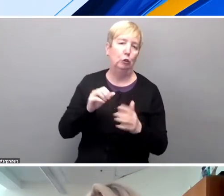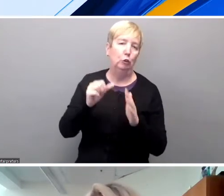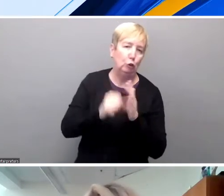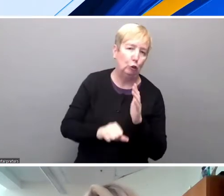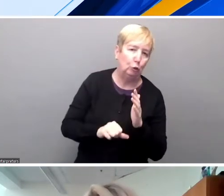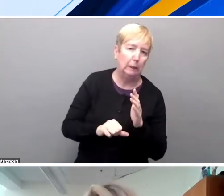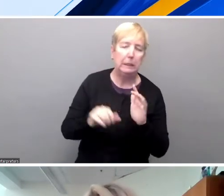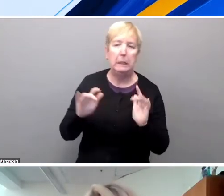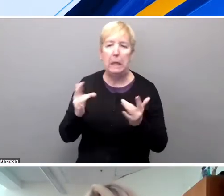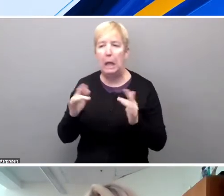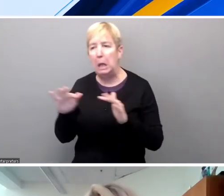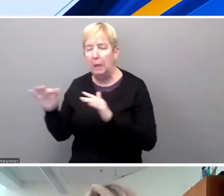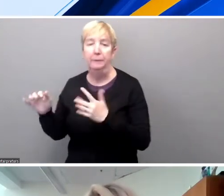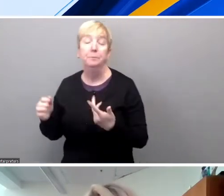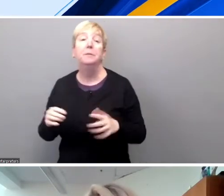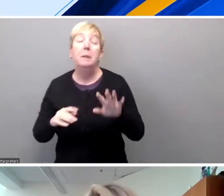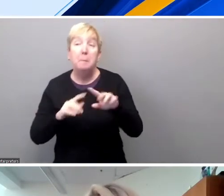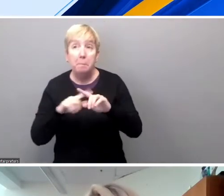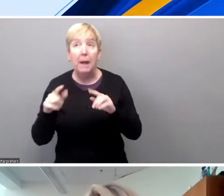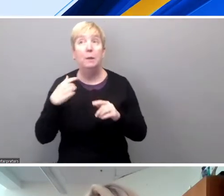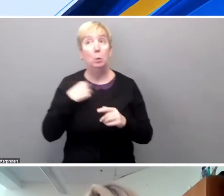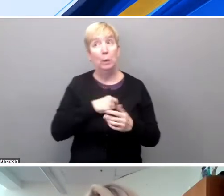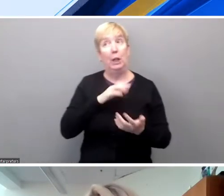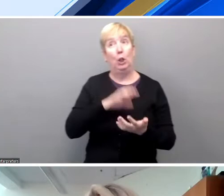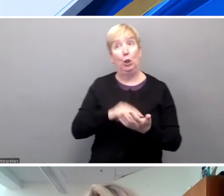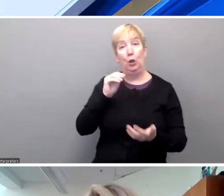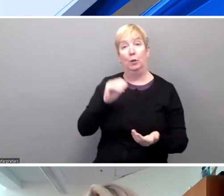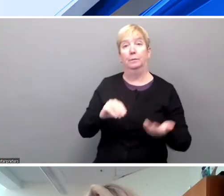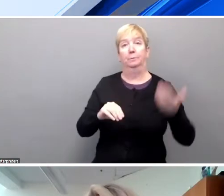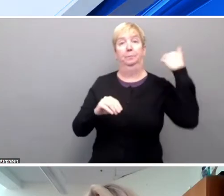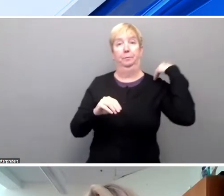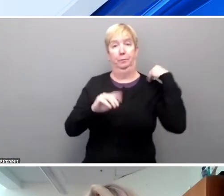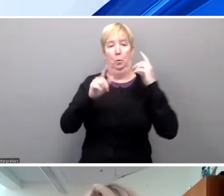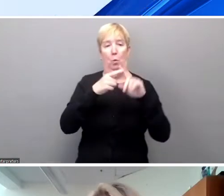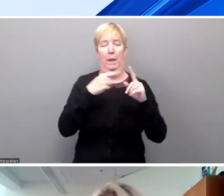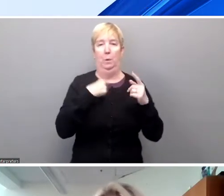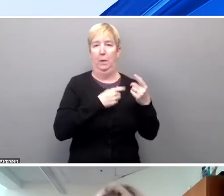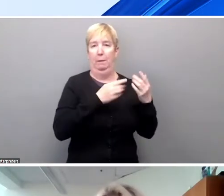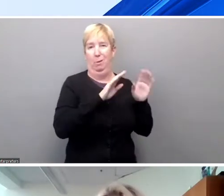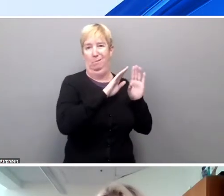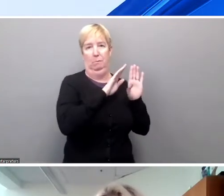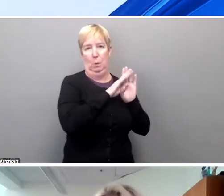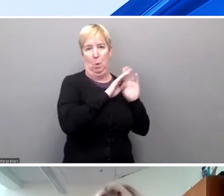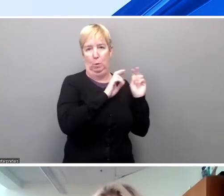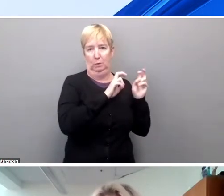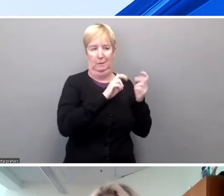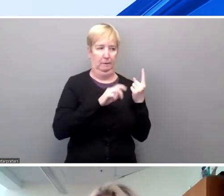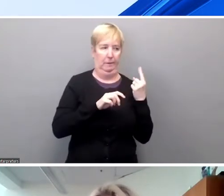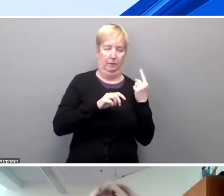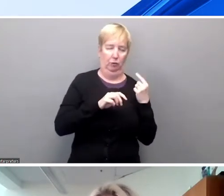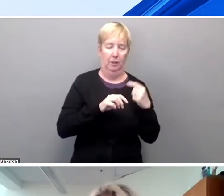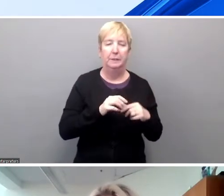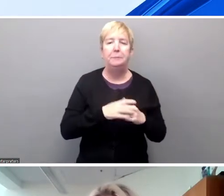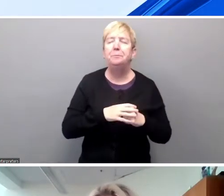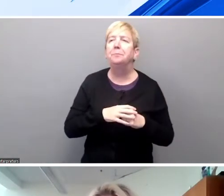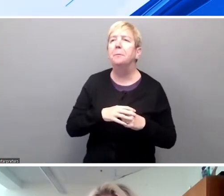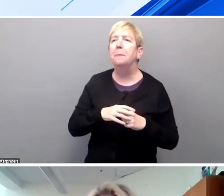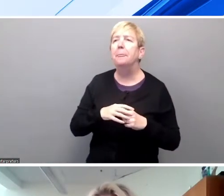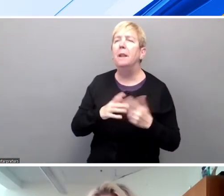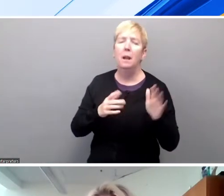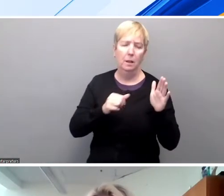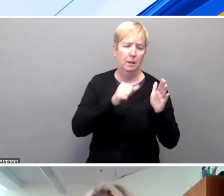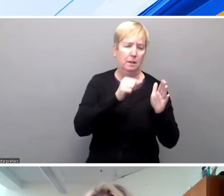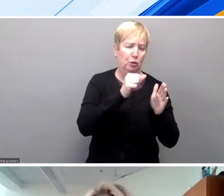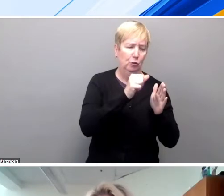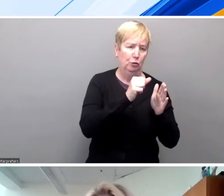close everything is, an operating room nurse really can't just go up to the ICU and